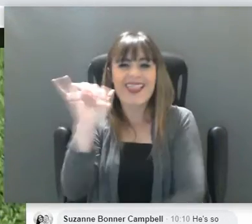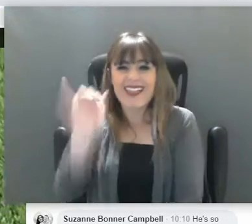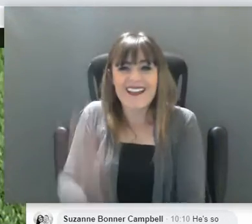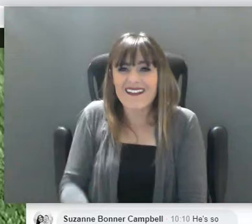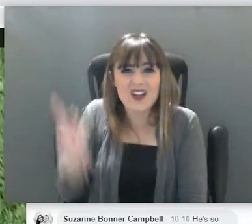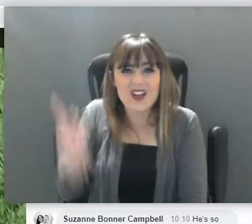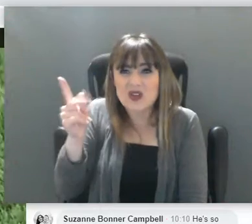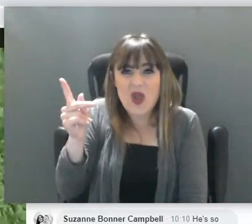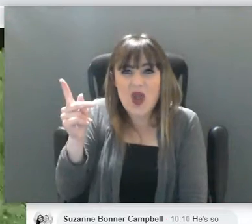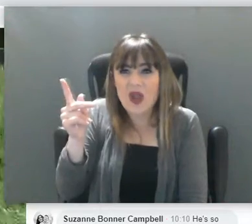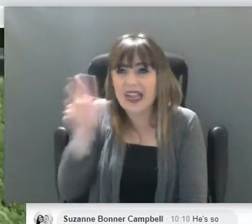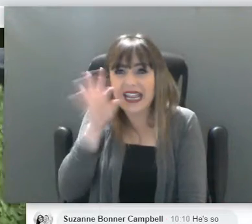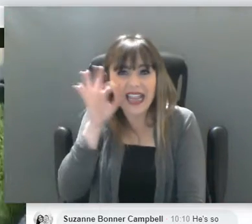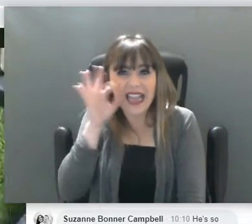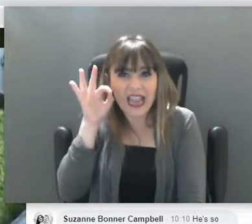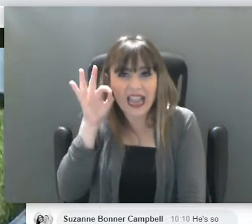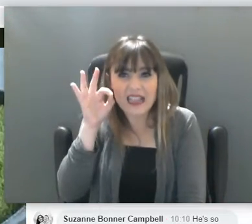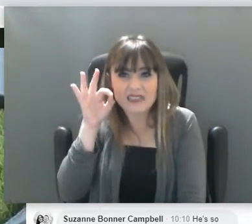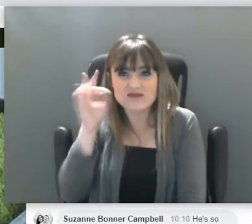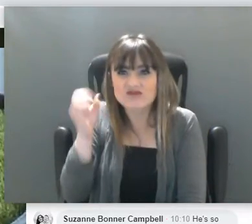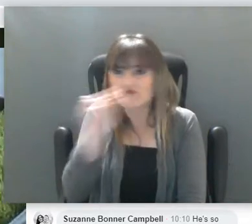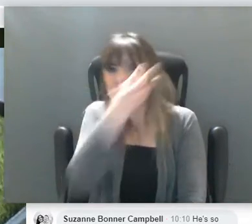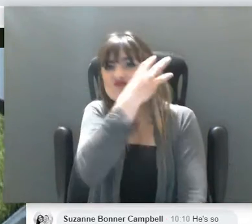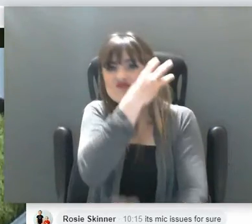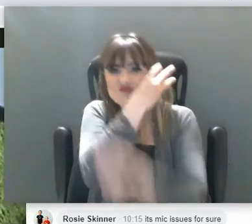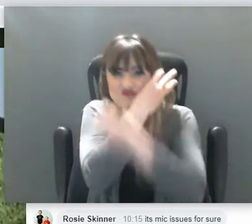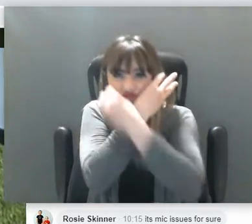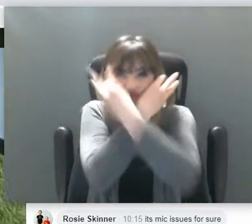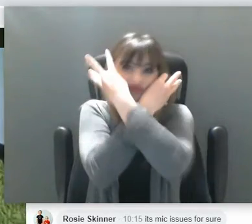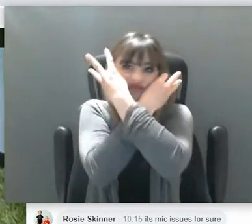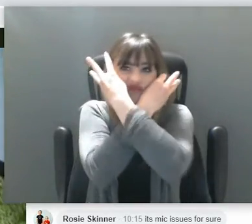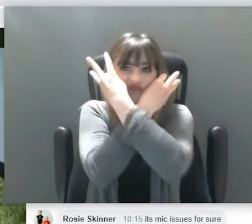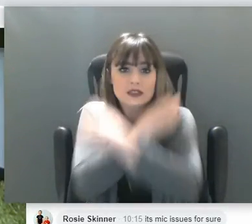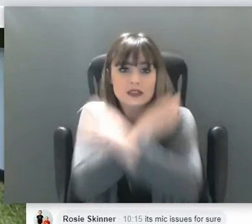are called whiskers. And they are especially